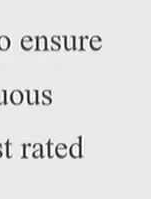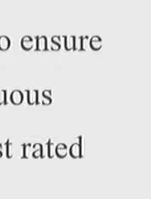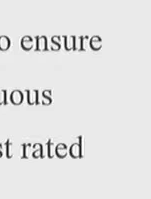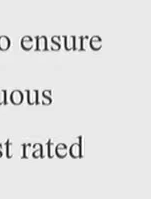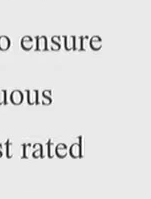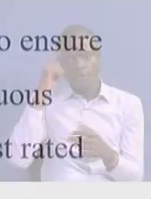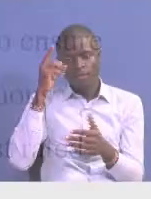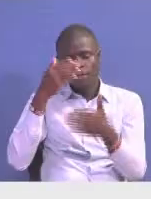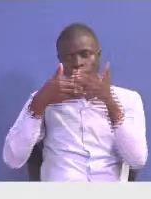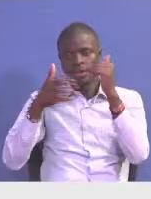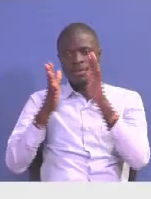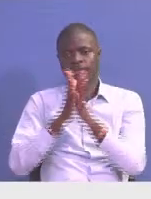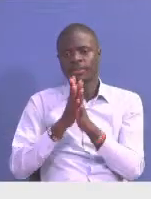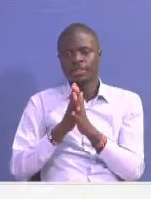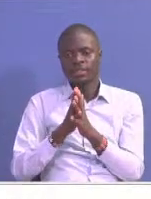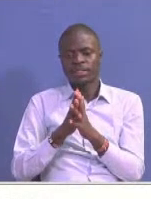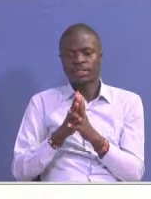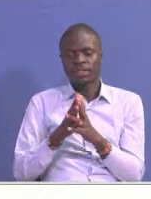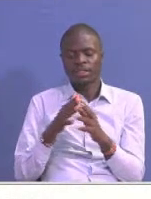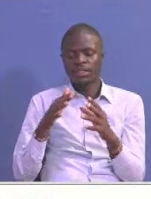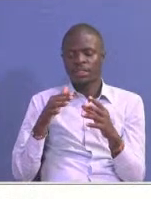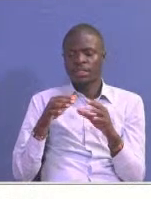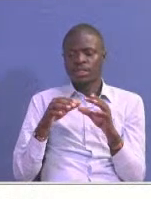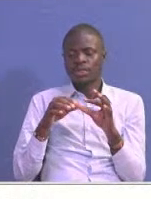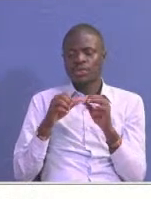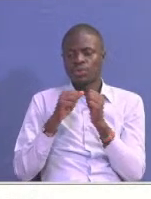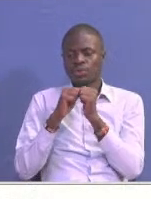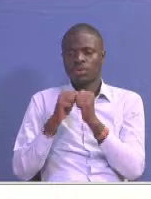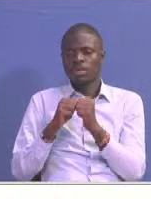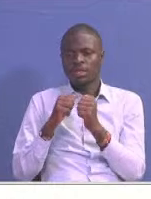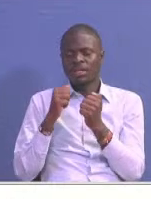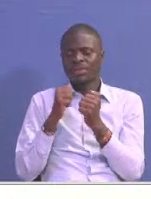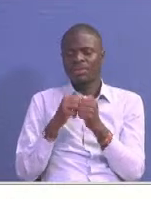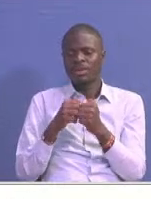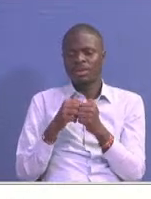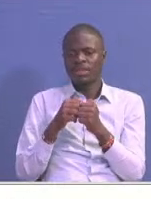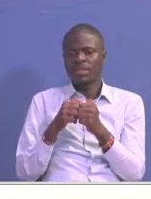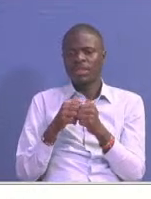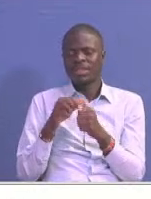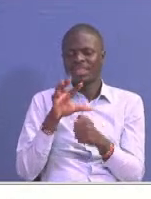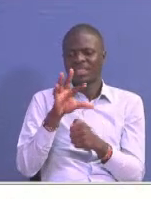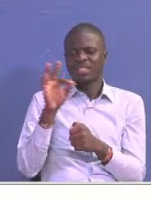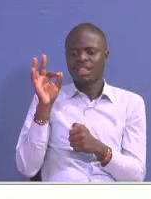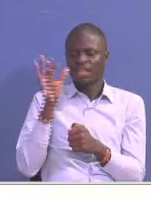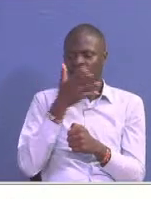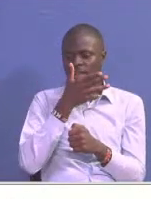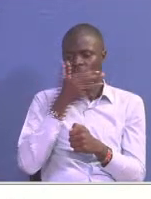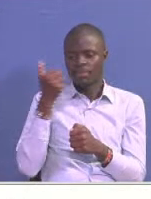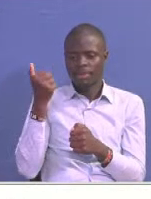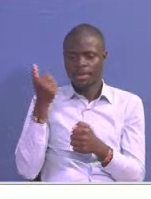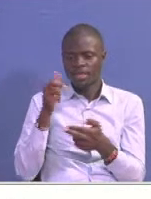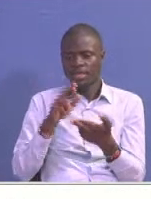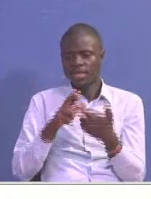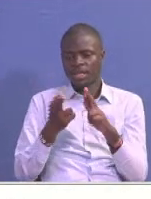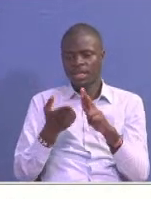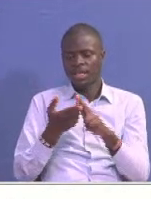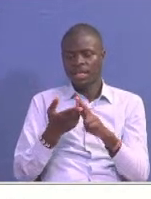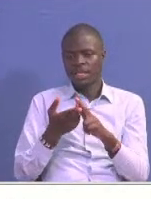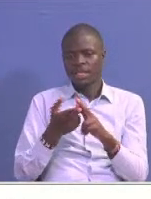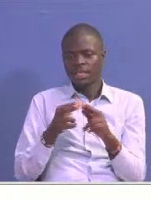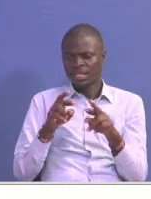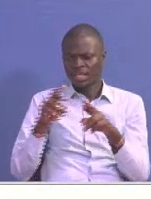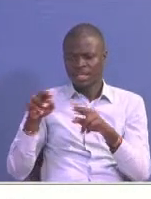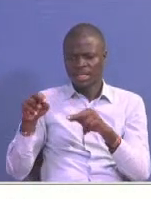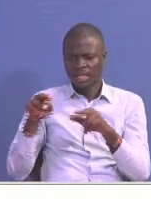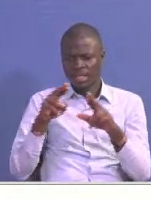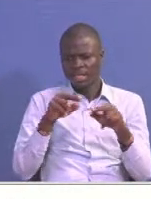for the university in collaboration with a cross-section of selected best-related research and